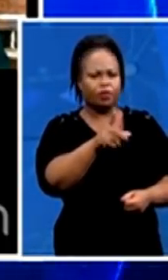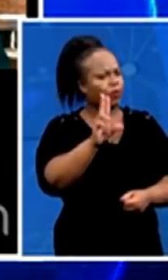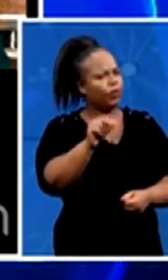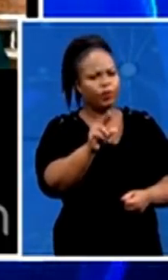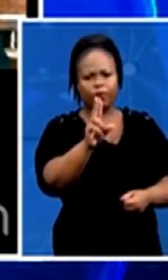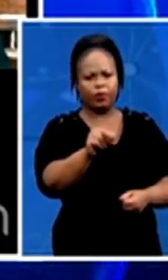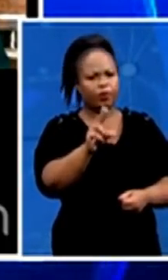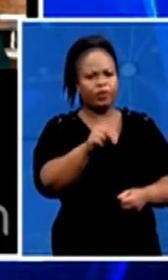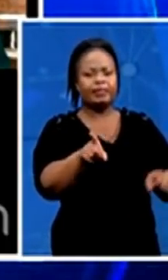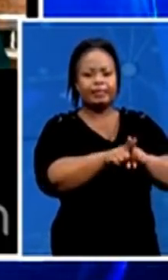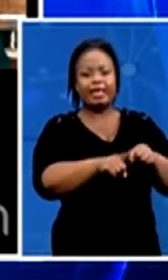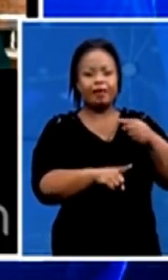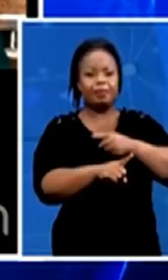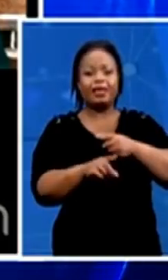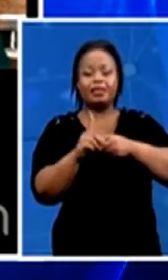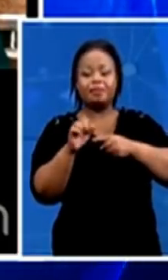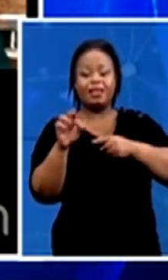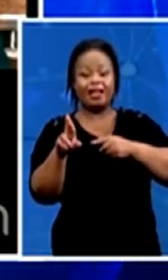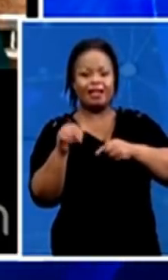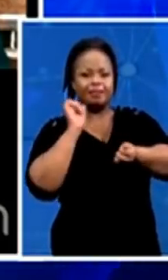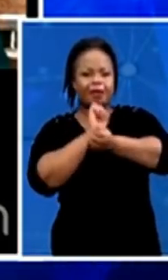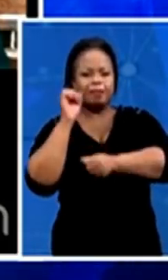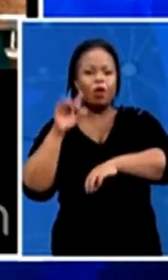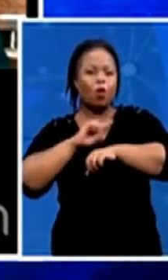was. The short point